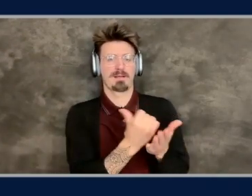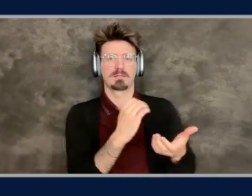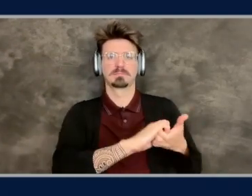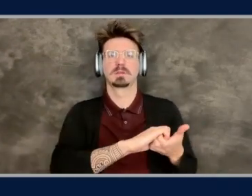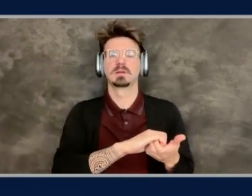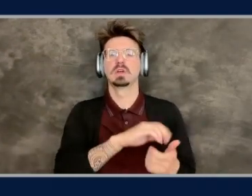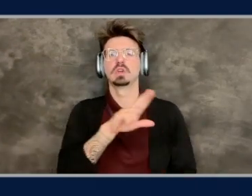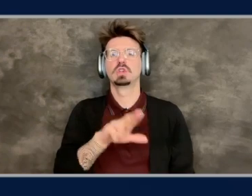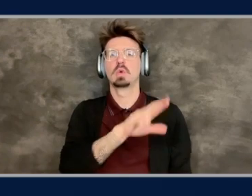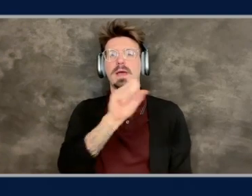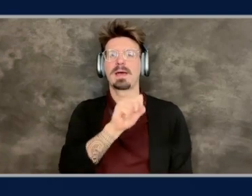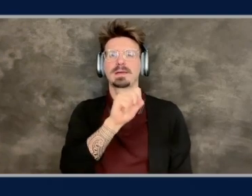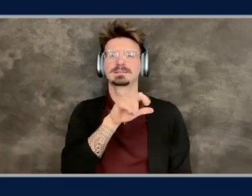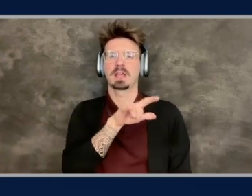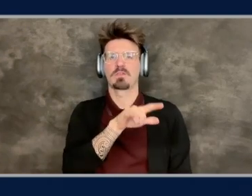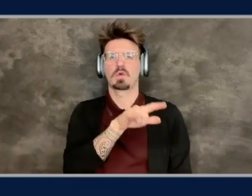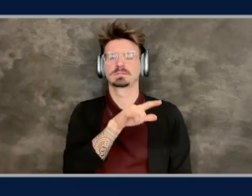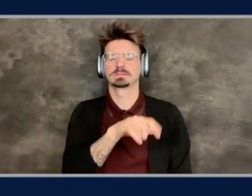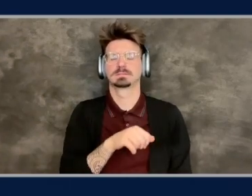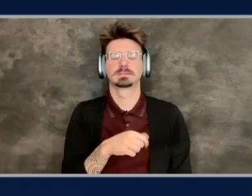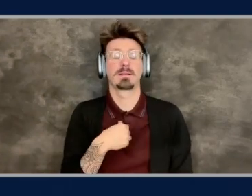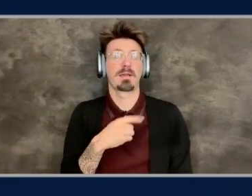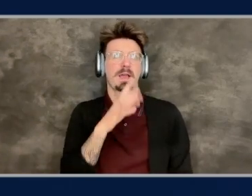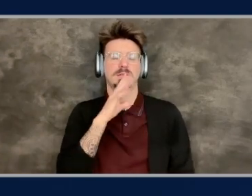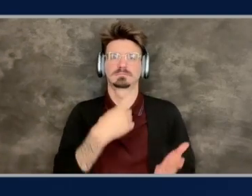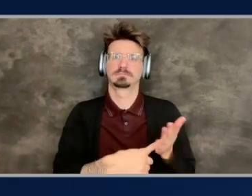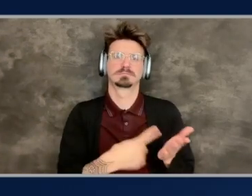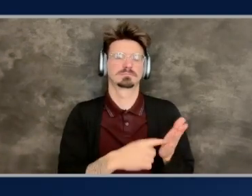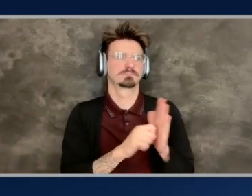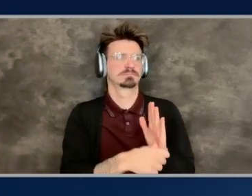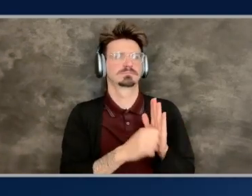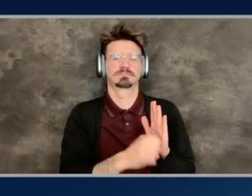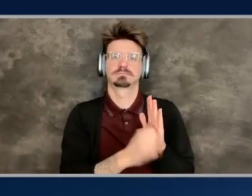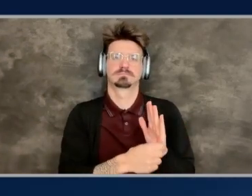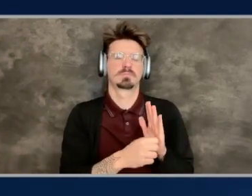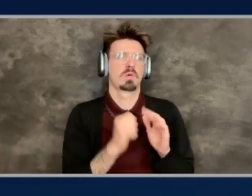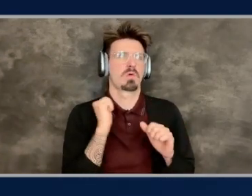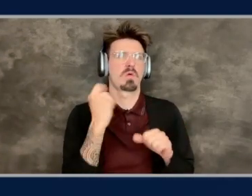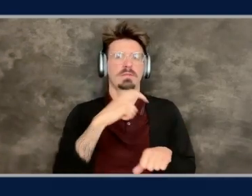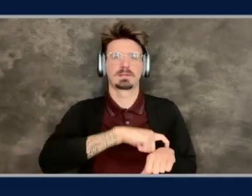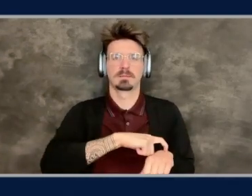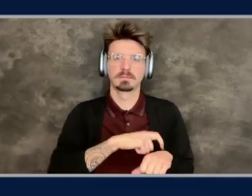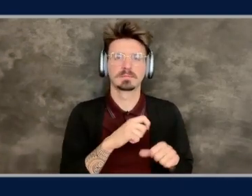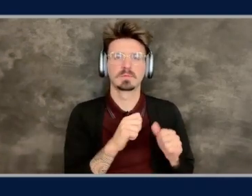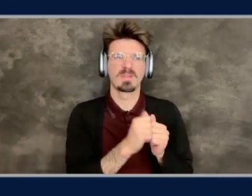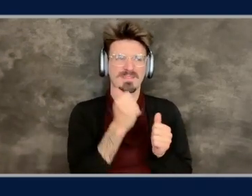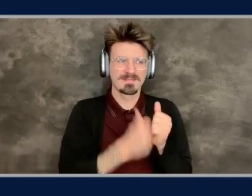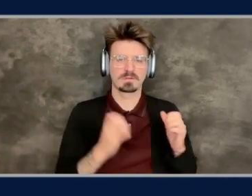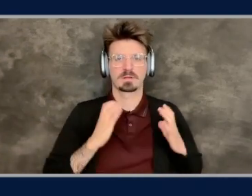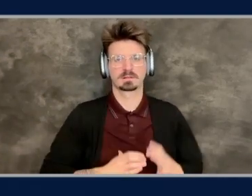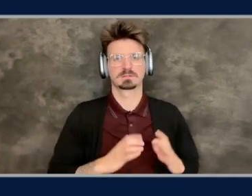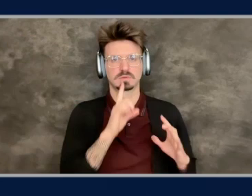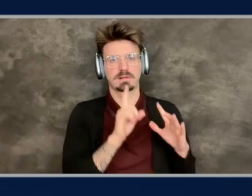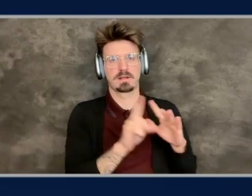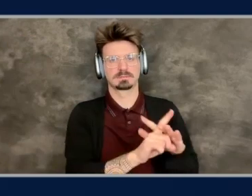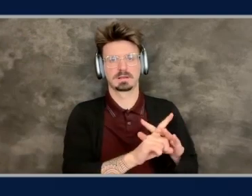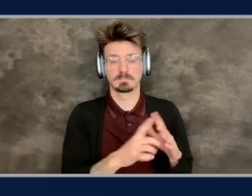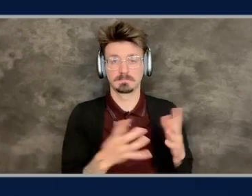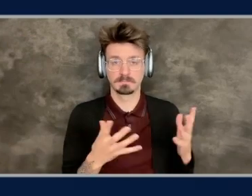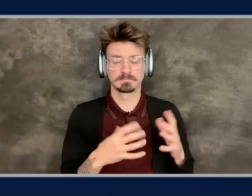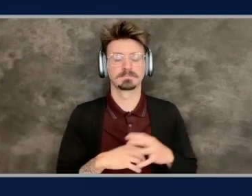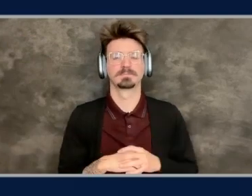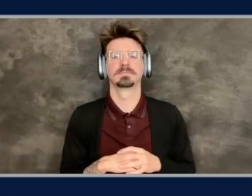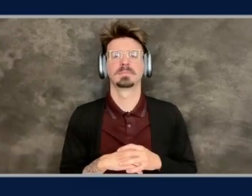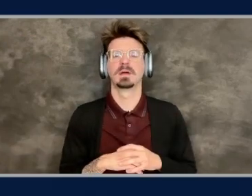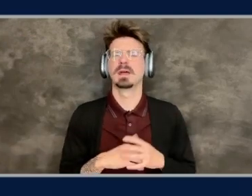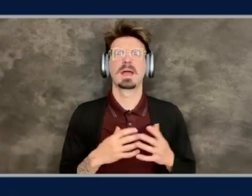and something I talk about all the time comes up with every customer conversation is, how do I choose what